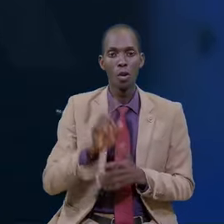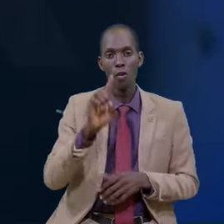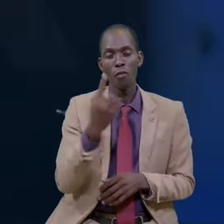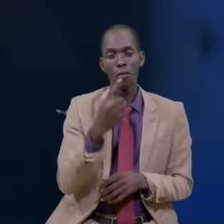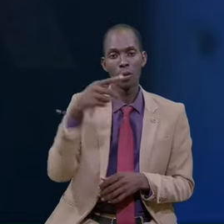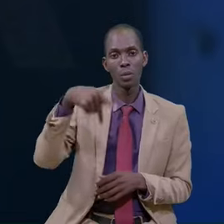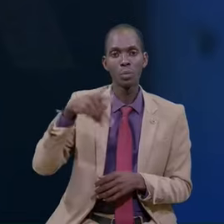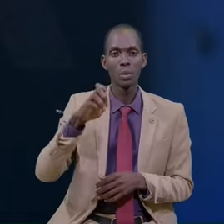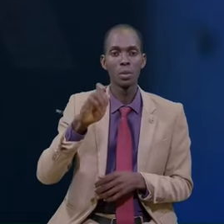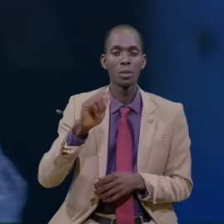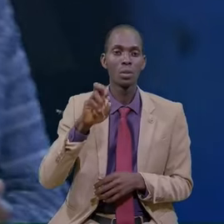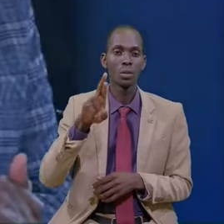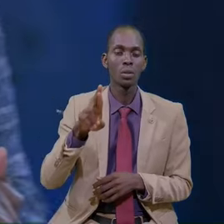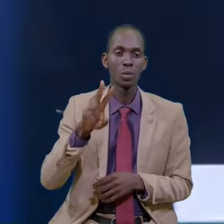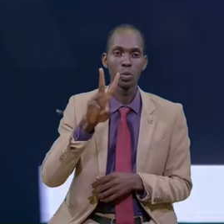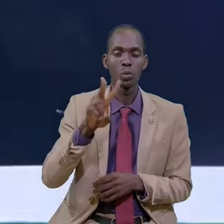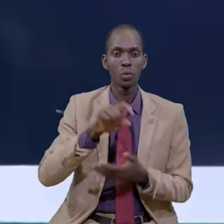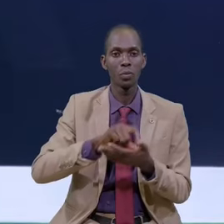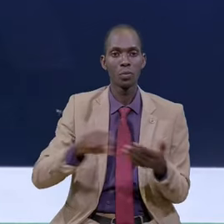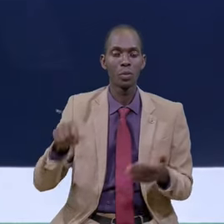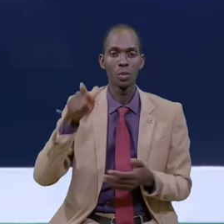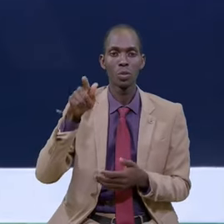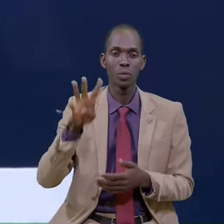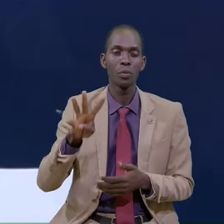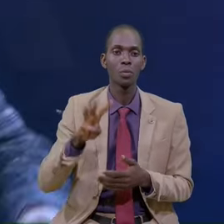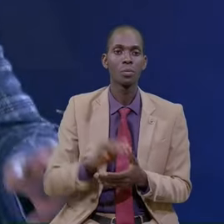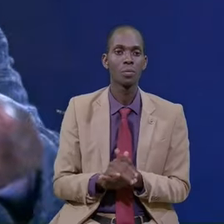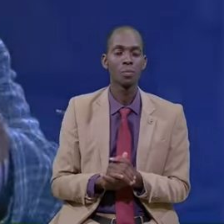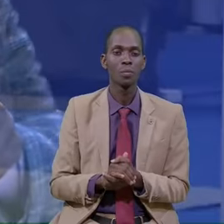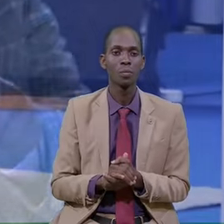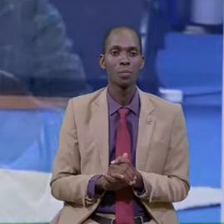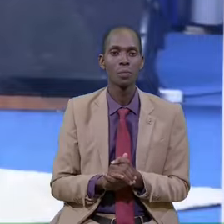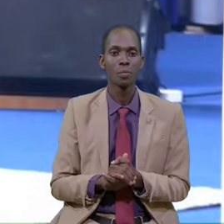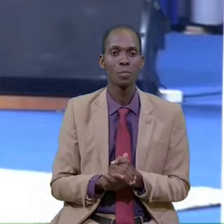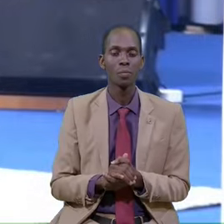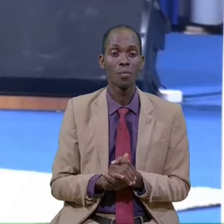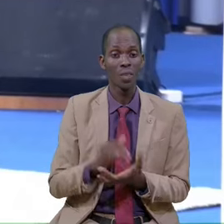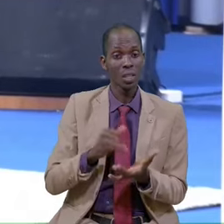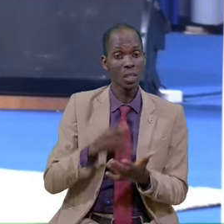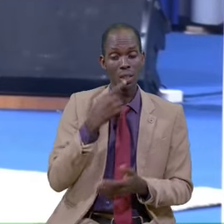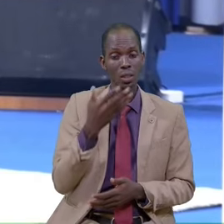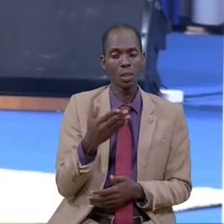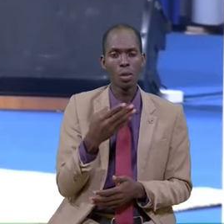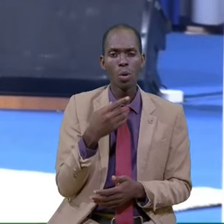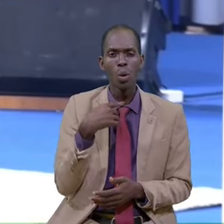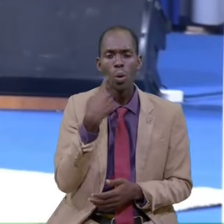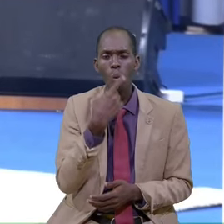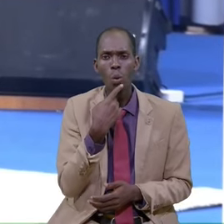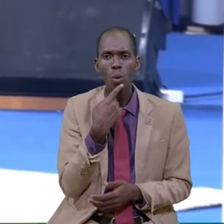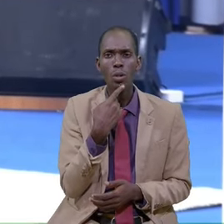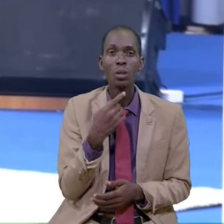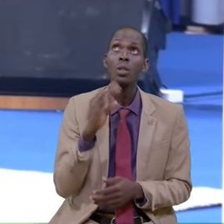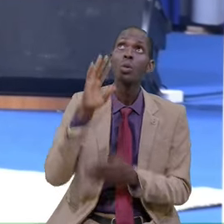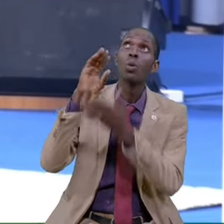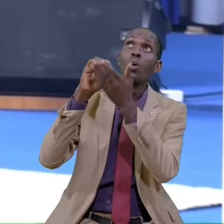24er 2 verse 24 it says who his own